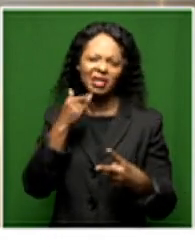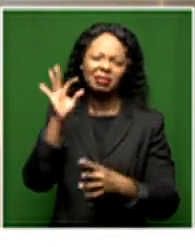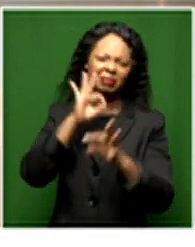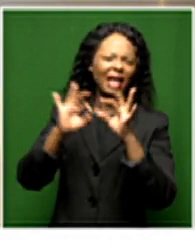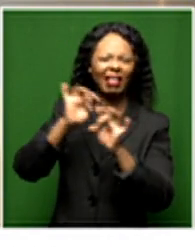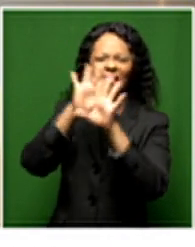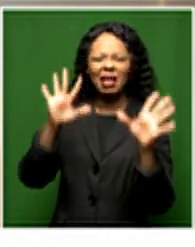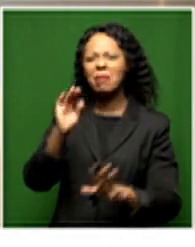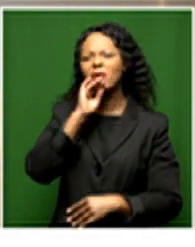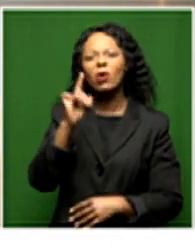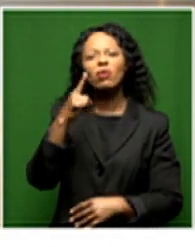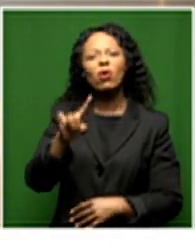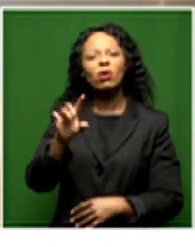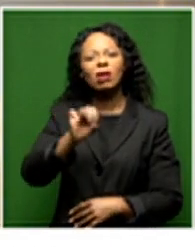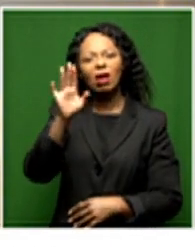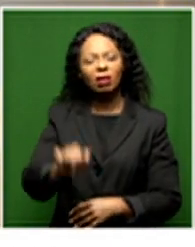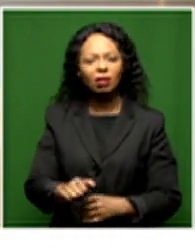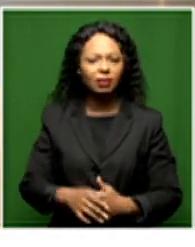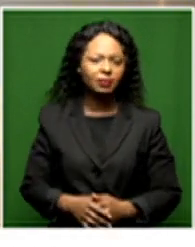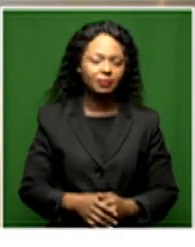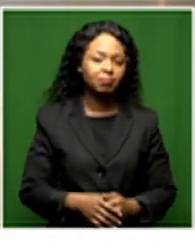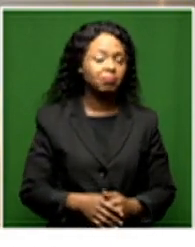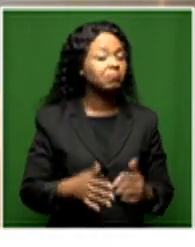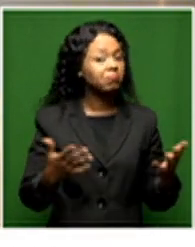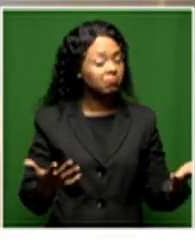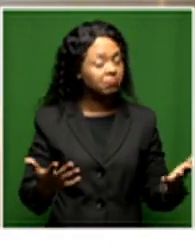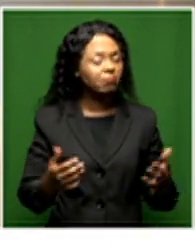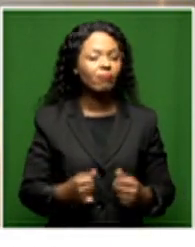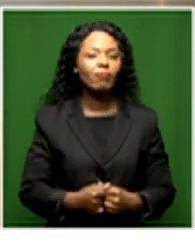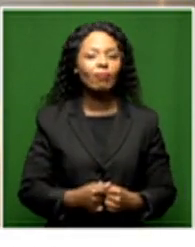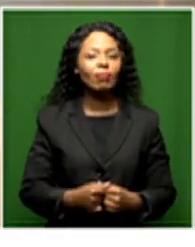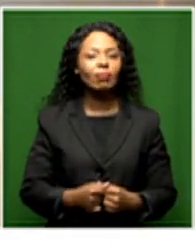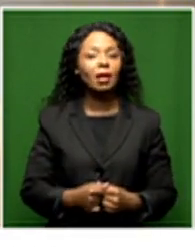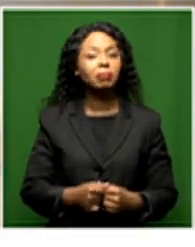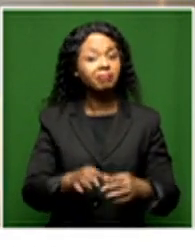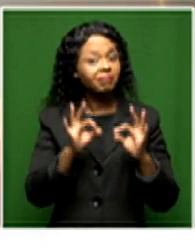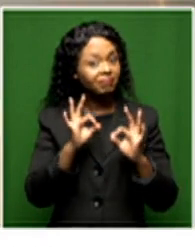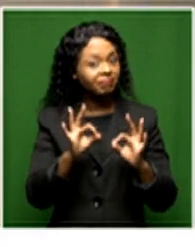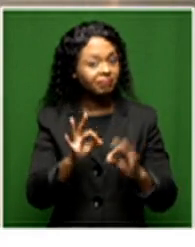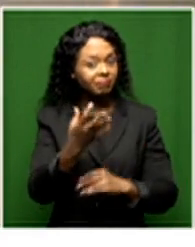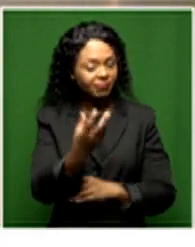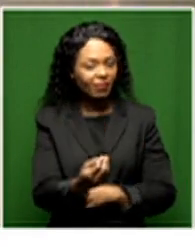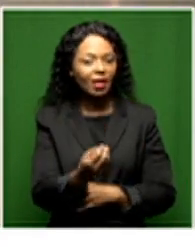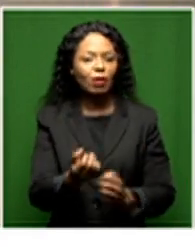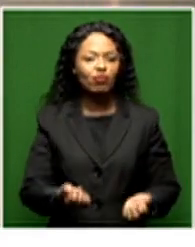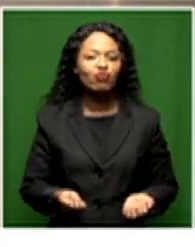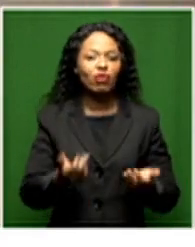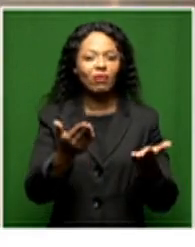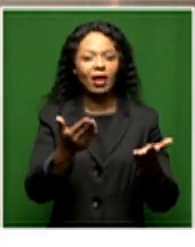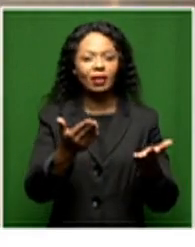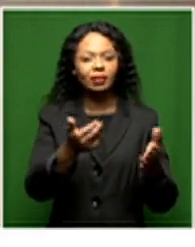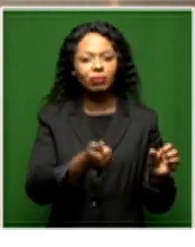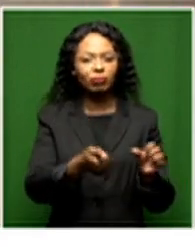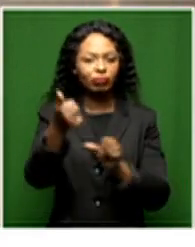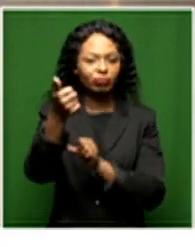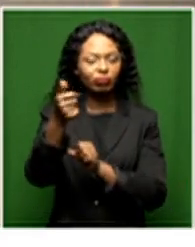understanding as to what this means for South Africa. Sure. So it's effectively being able to provide back-end office